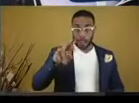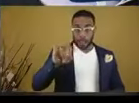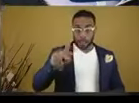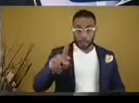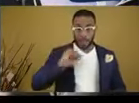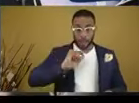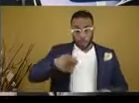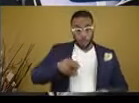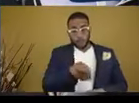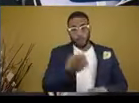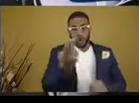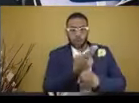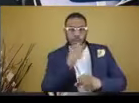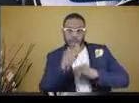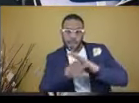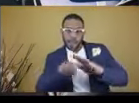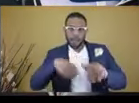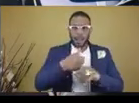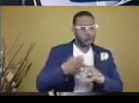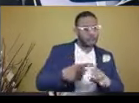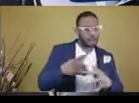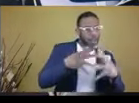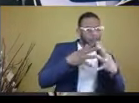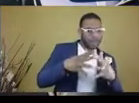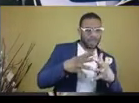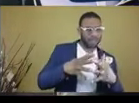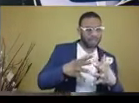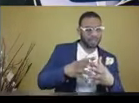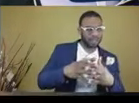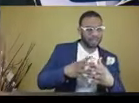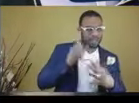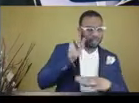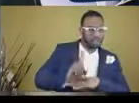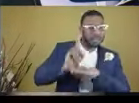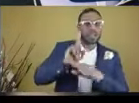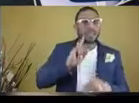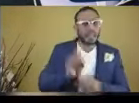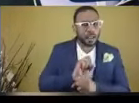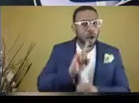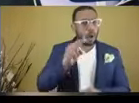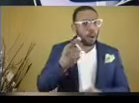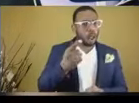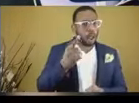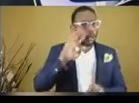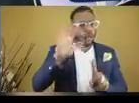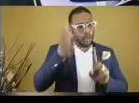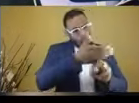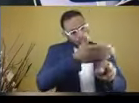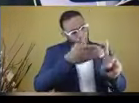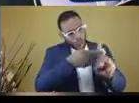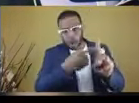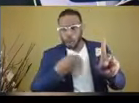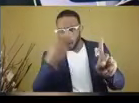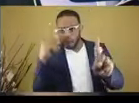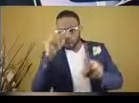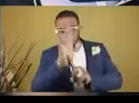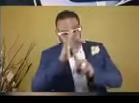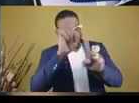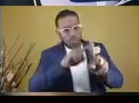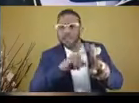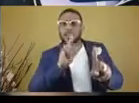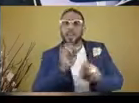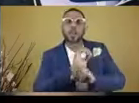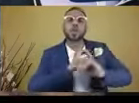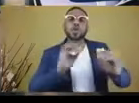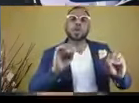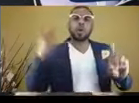that using and hiding behind what was American exceptionalism, that literally is only a cloak around white supremacy, that literally this notion